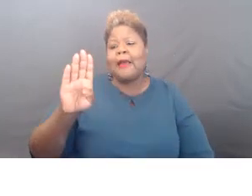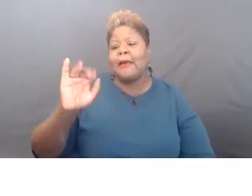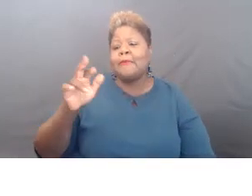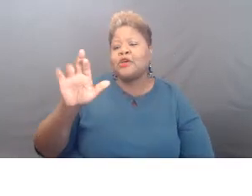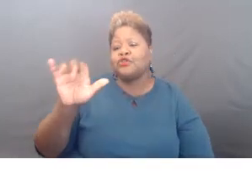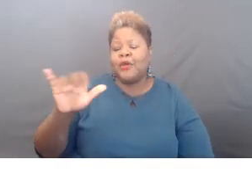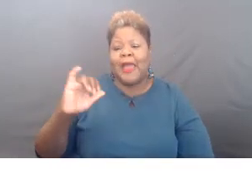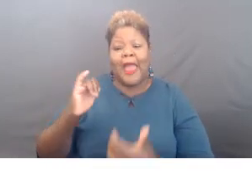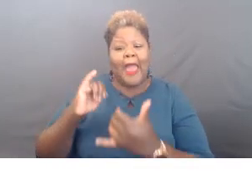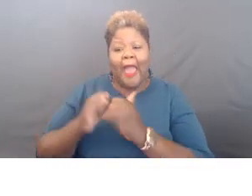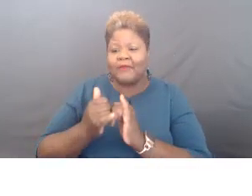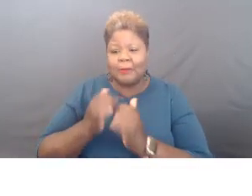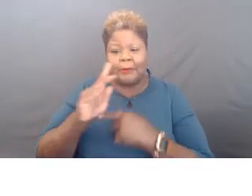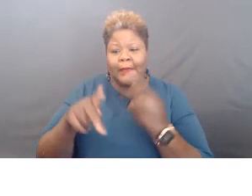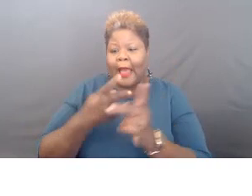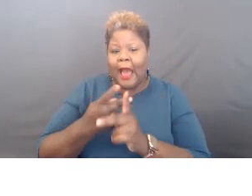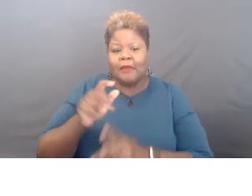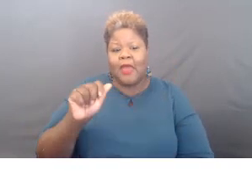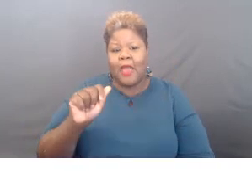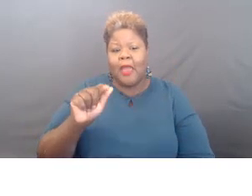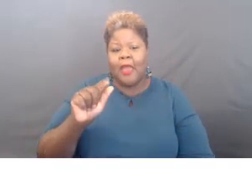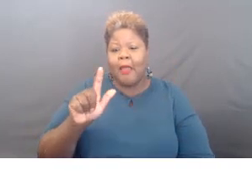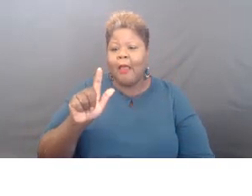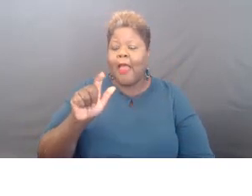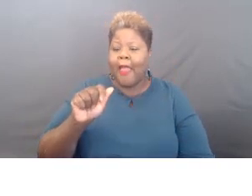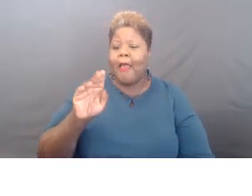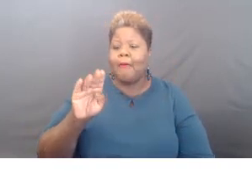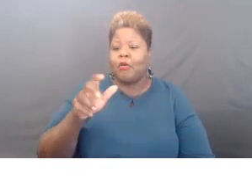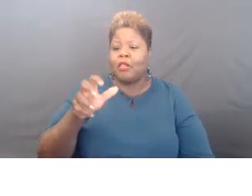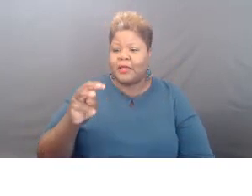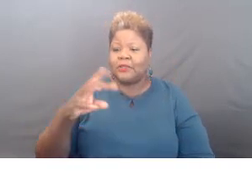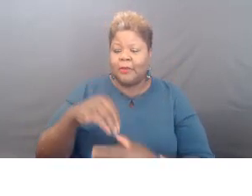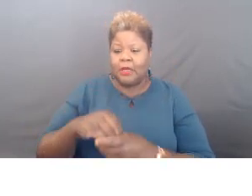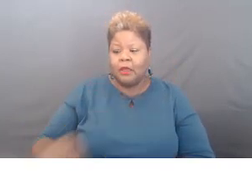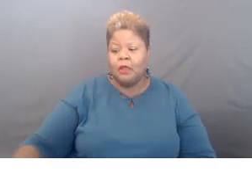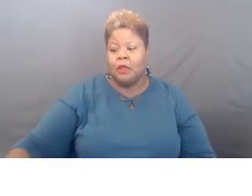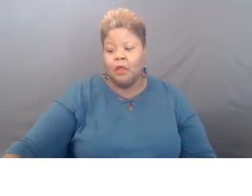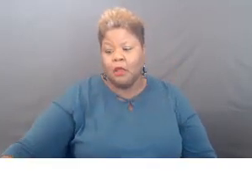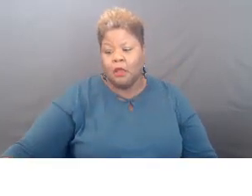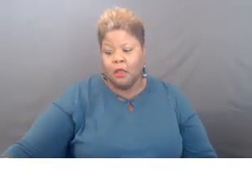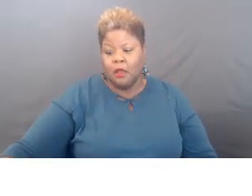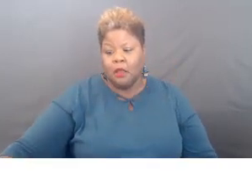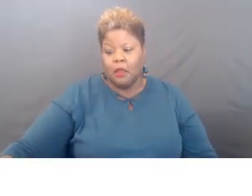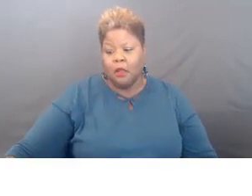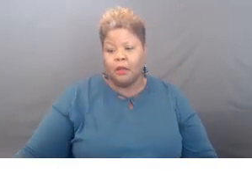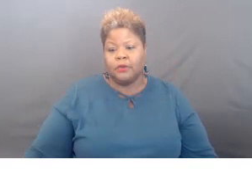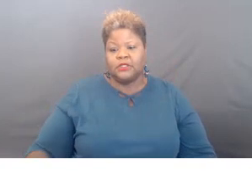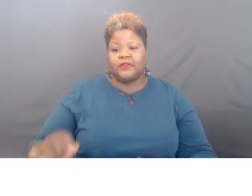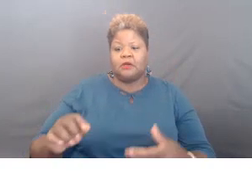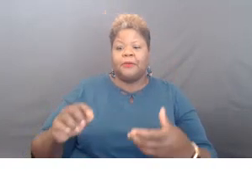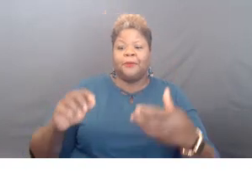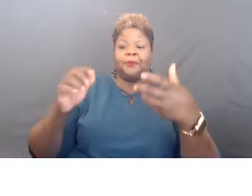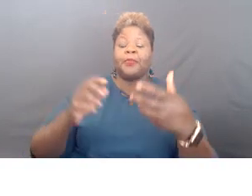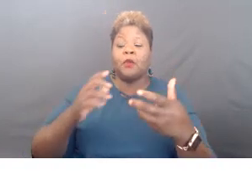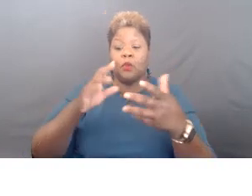rooted ableism within it. Because when we assign disability to minority groups,